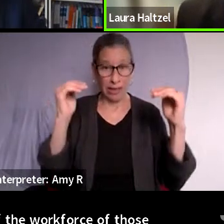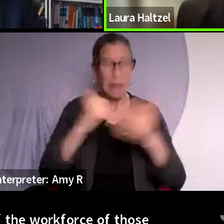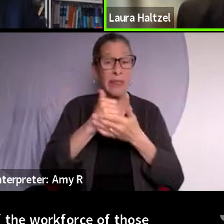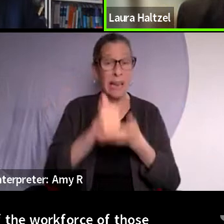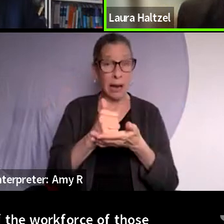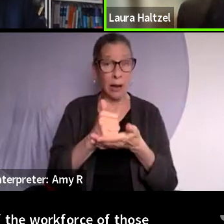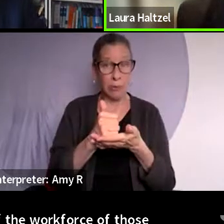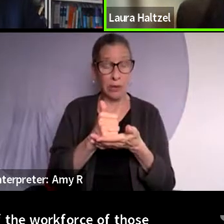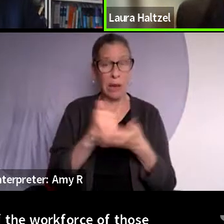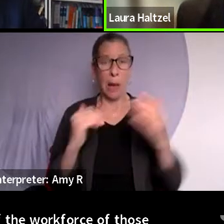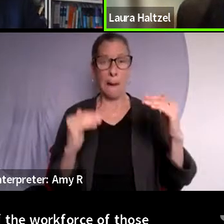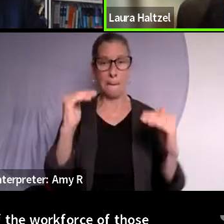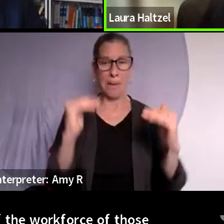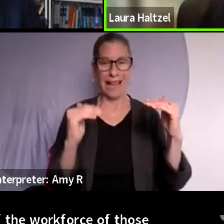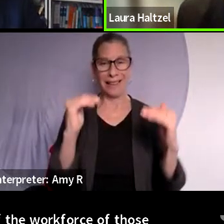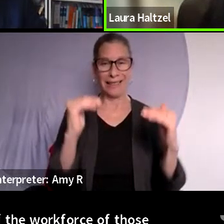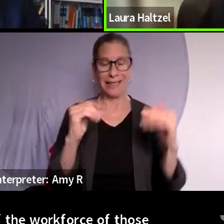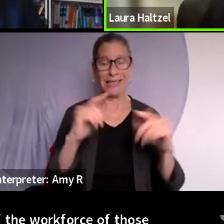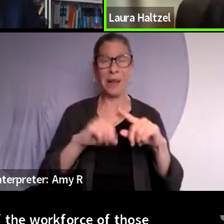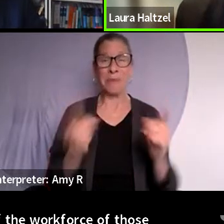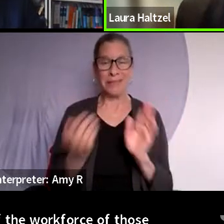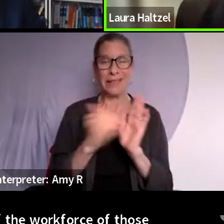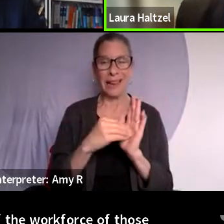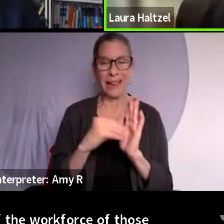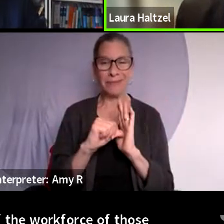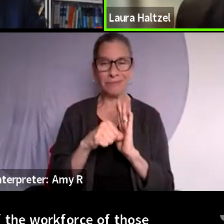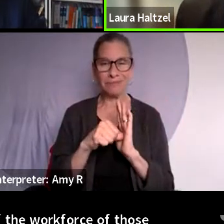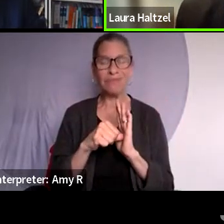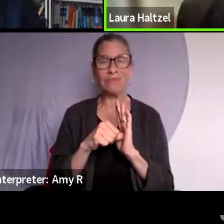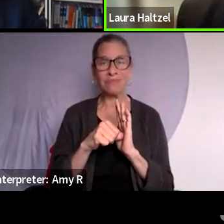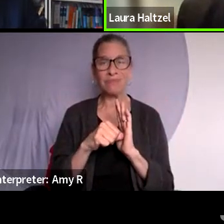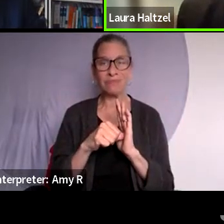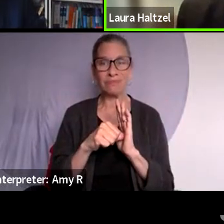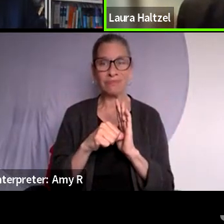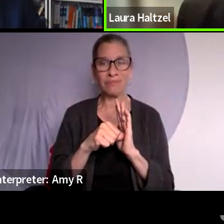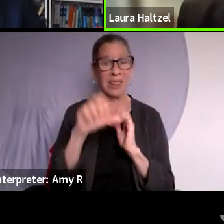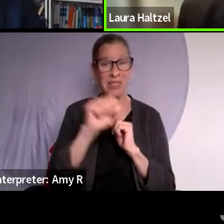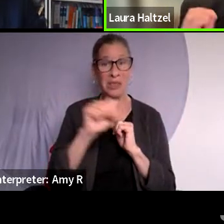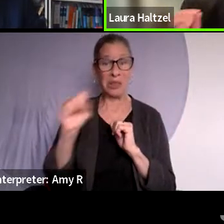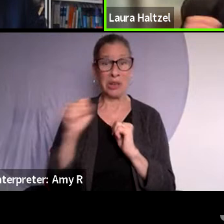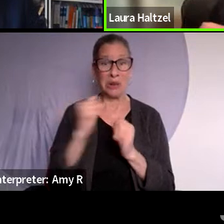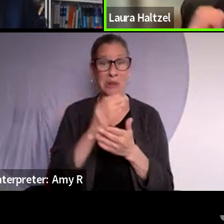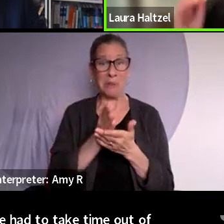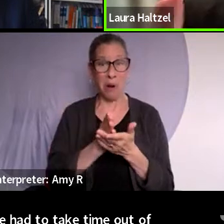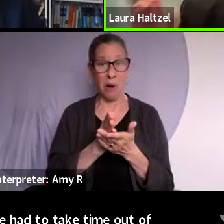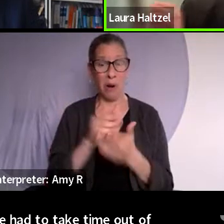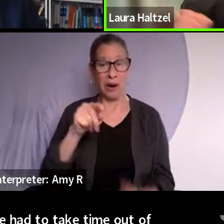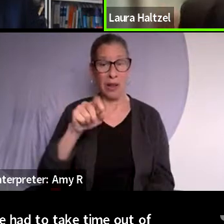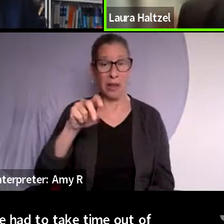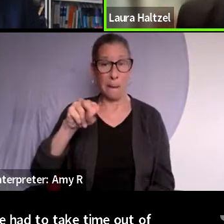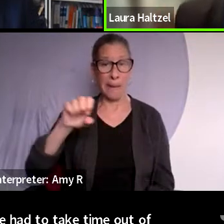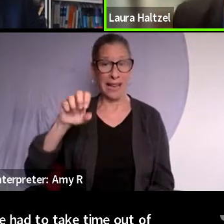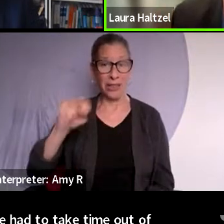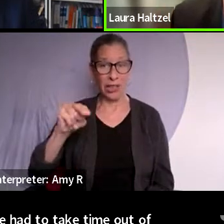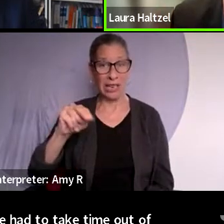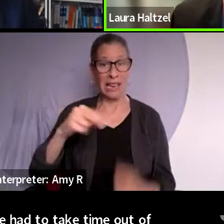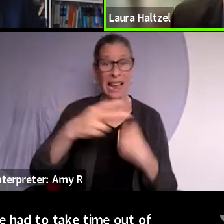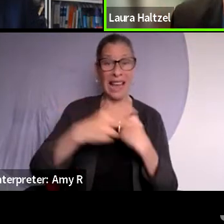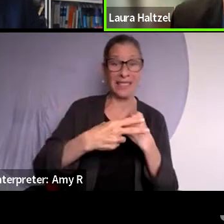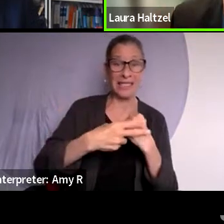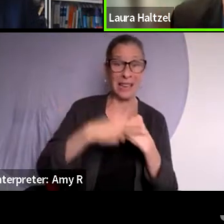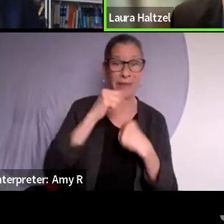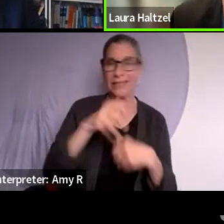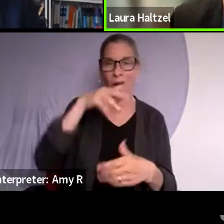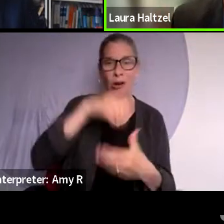to balance some of that out. But again, it's just the Social Security element. The pension piece and the savings piece are